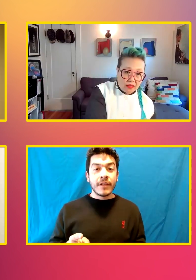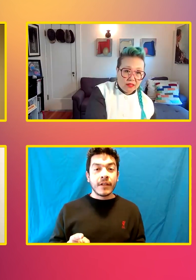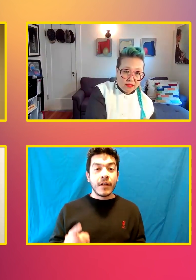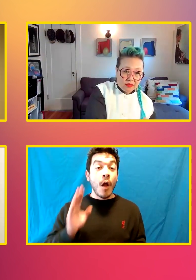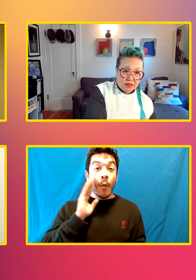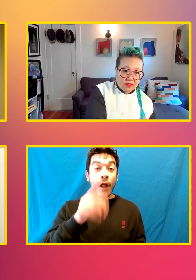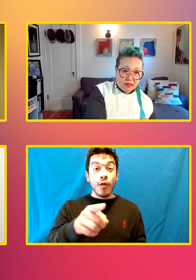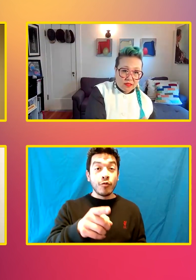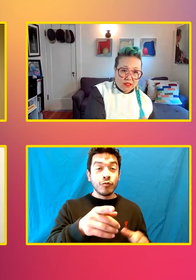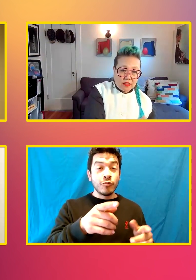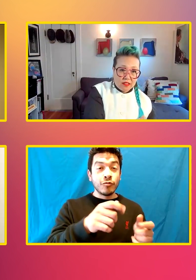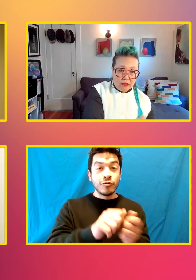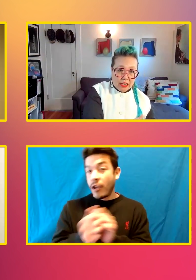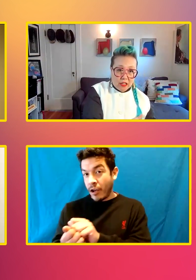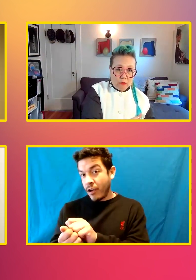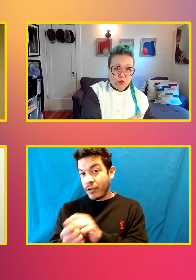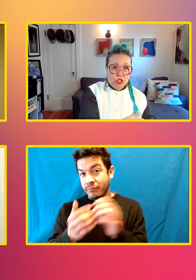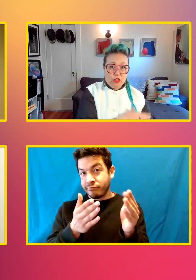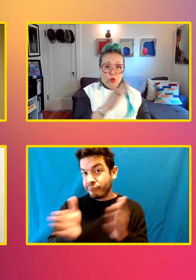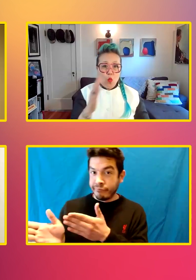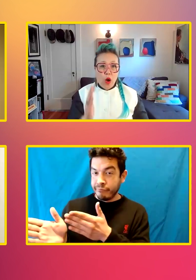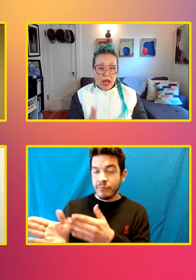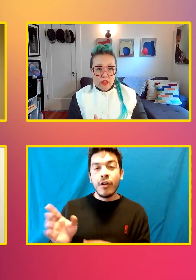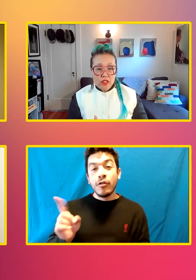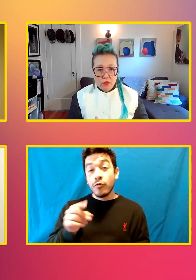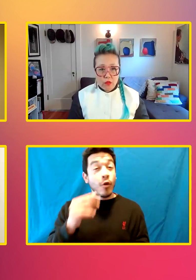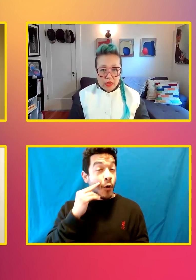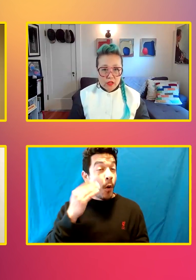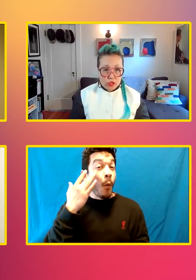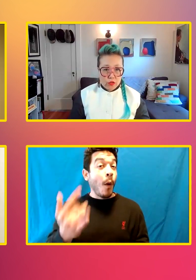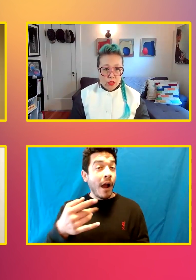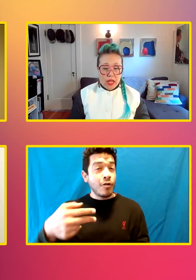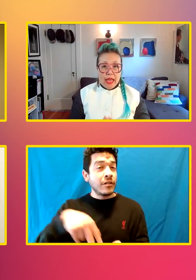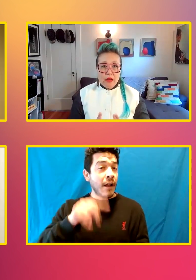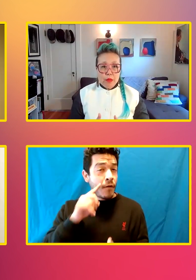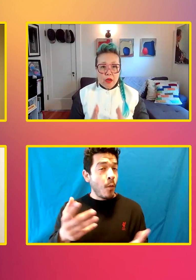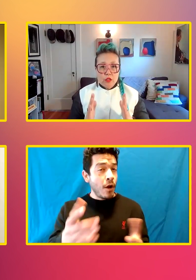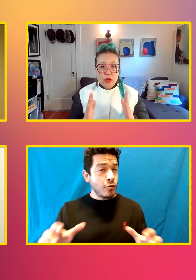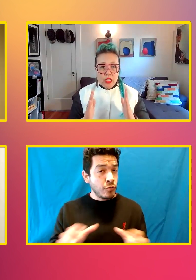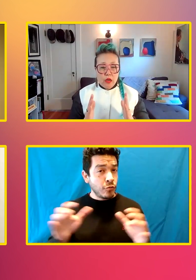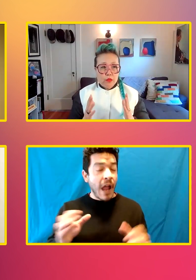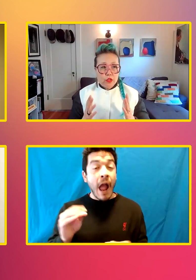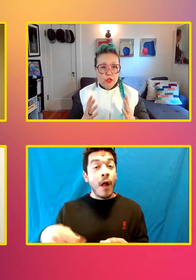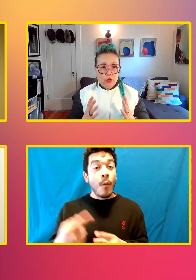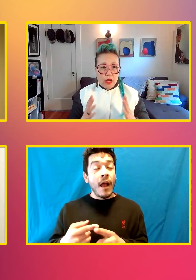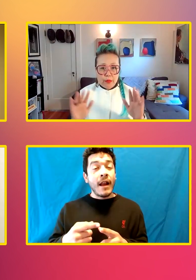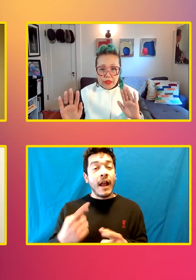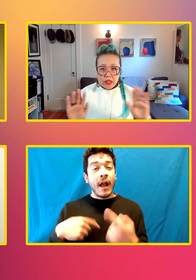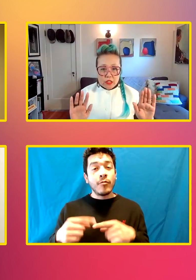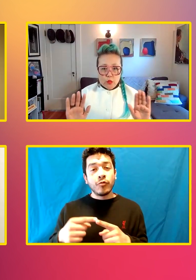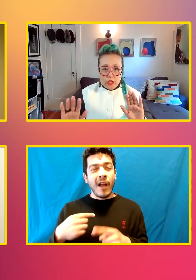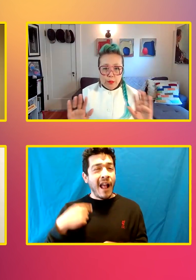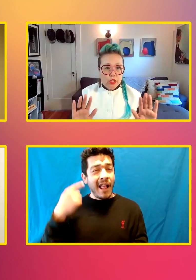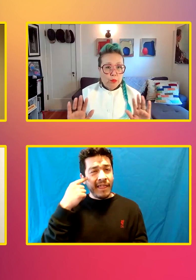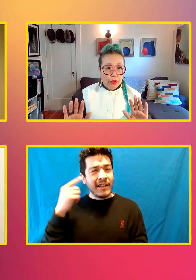you swing? Mhm. Right? Do you know why you stand for what you do? And because when it comes to, I